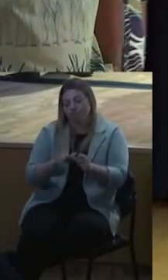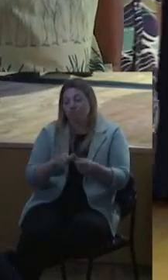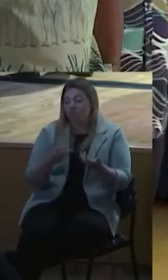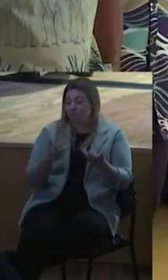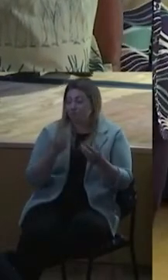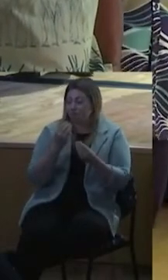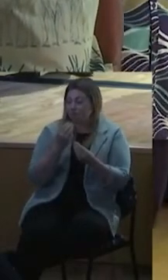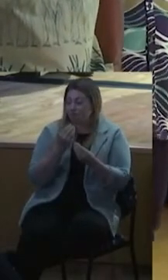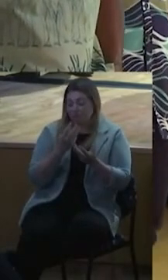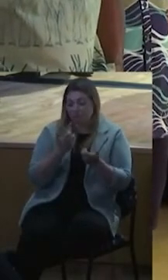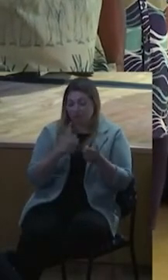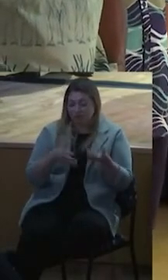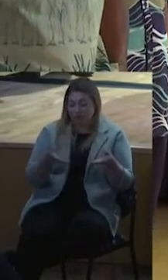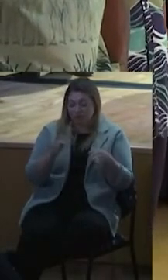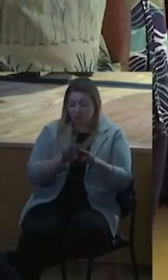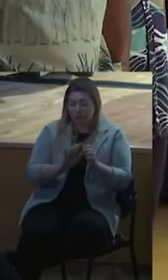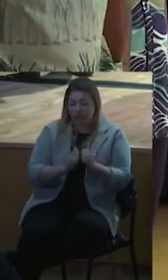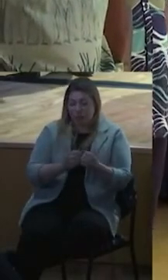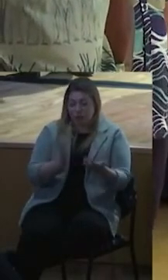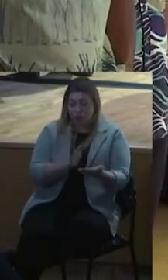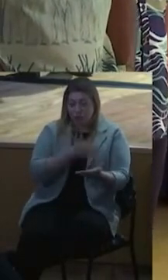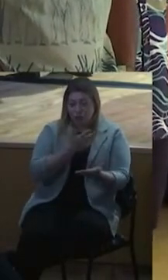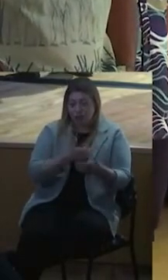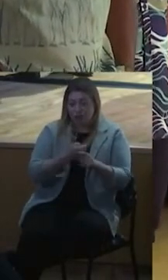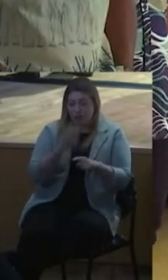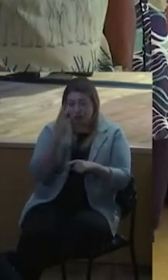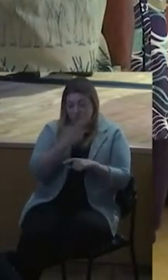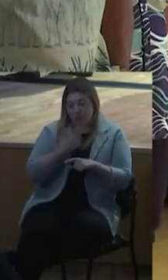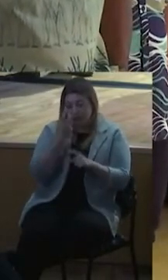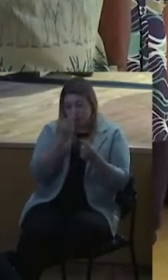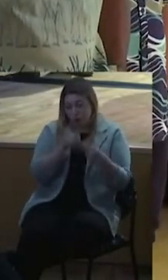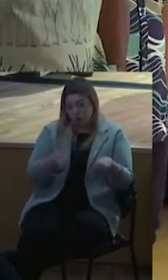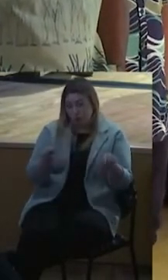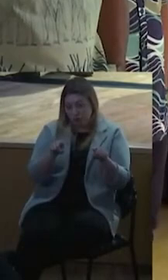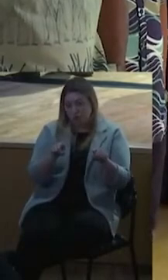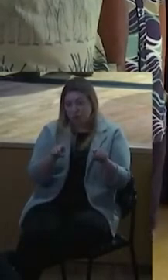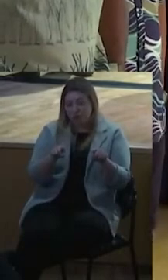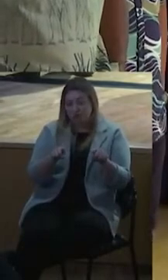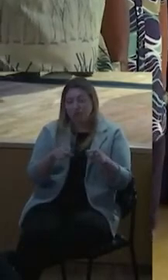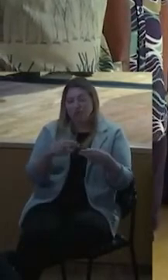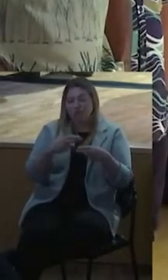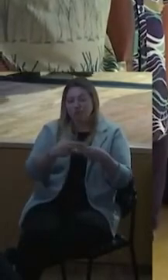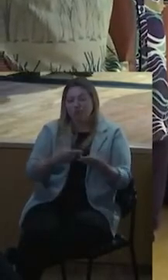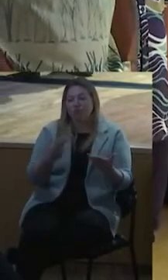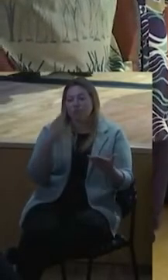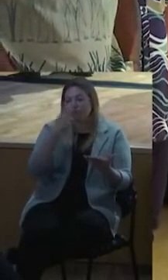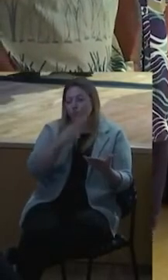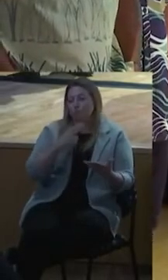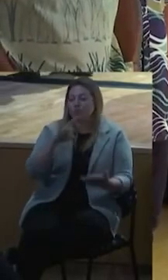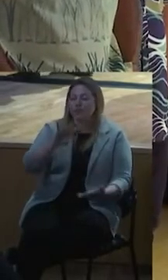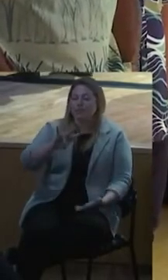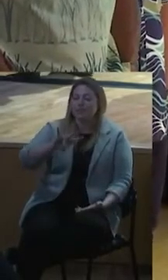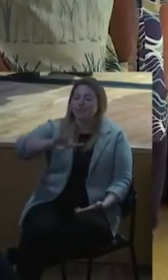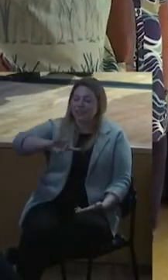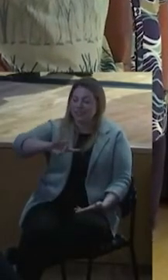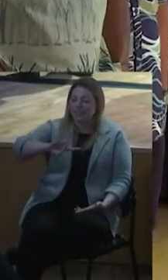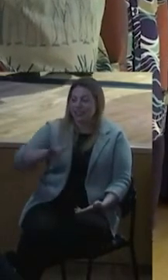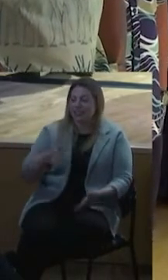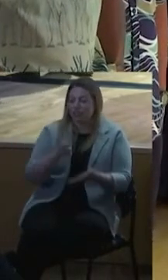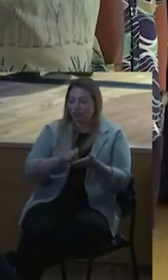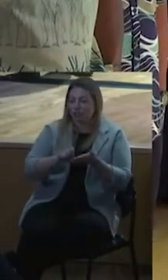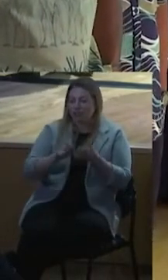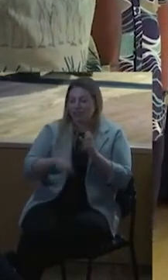So I just wanted to close with a song from Hawaii for you all. The song is called Hawaii 78. It was written